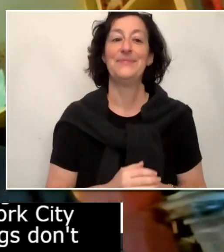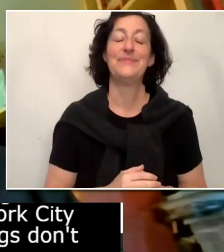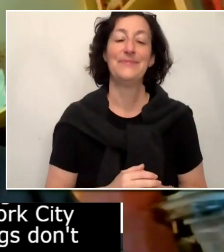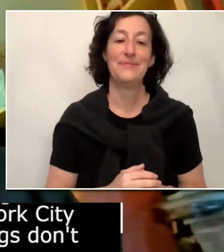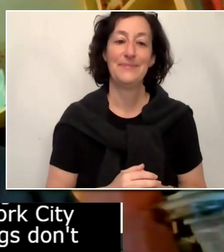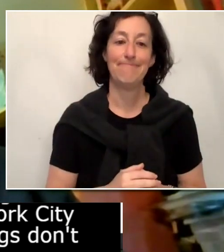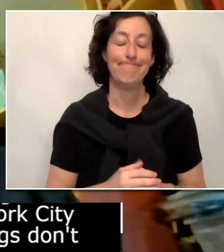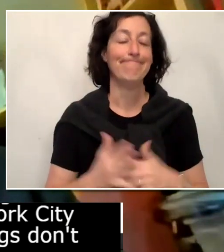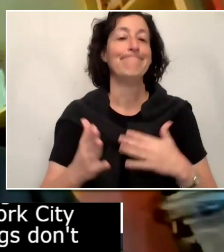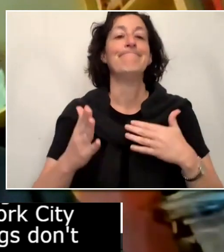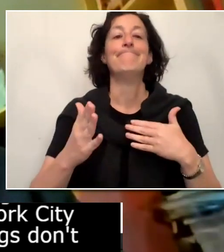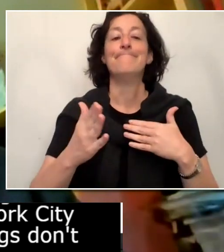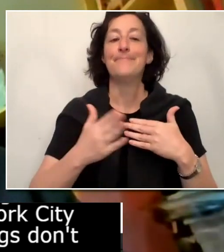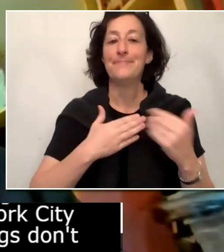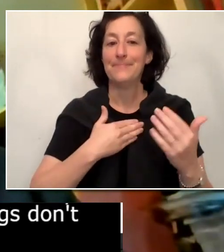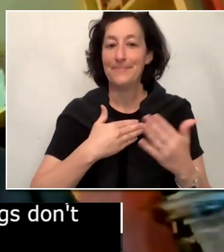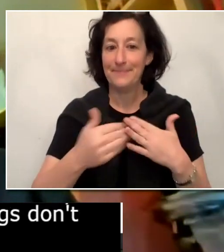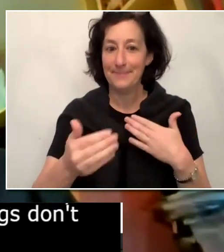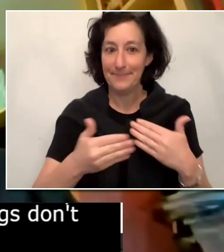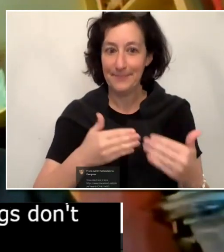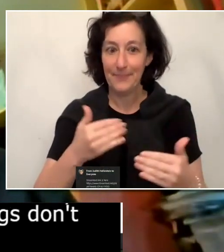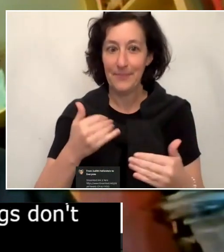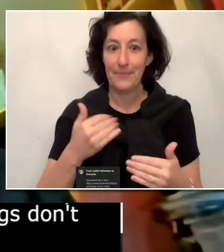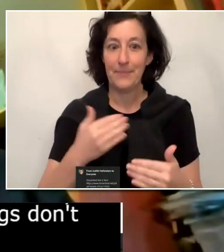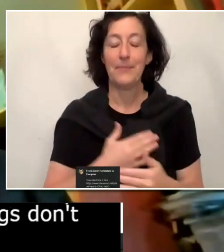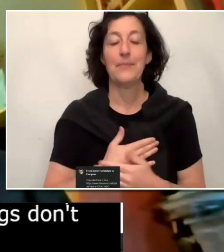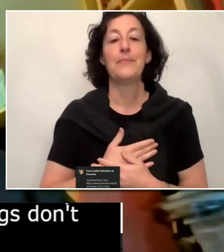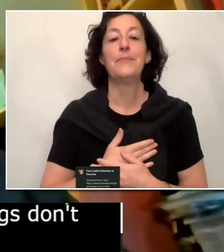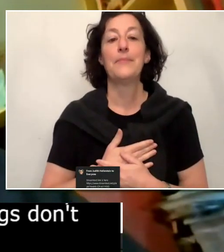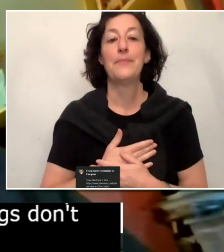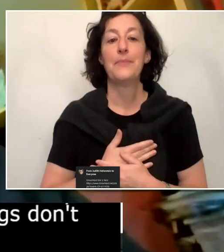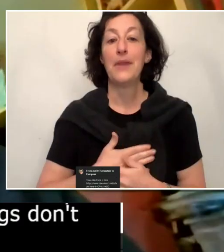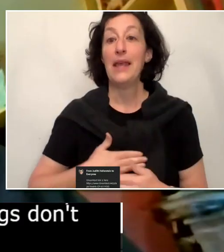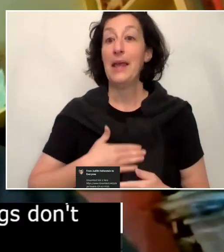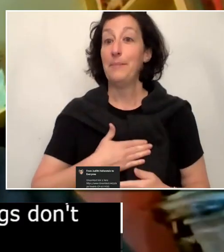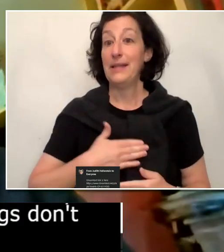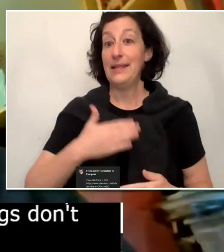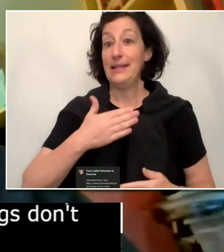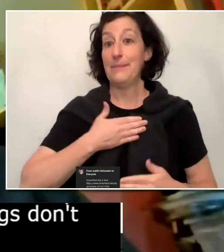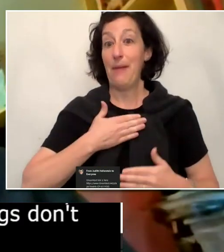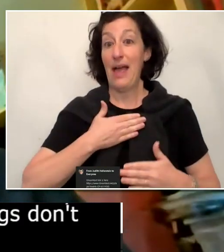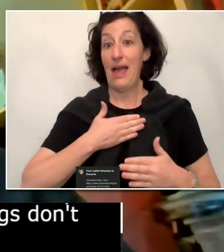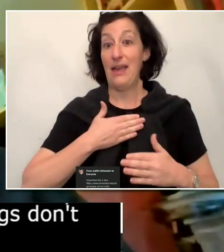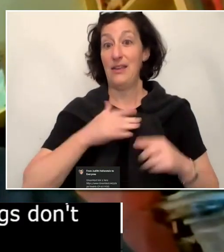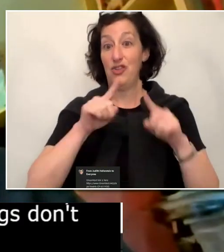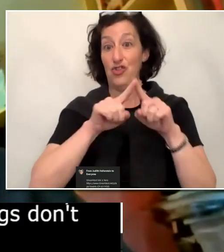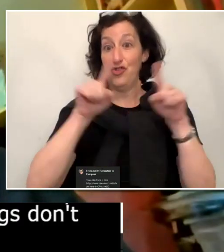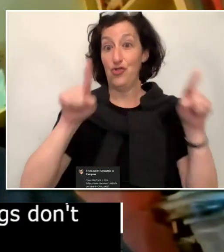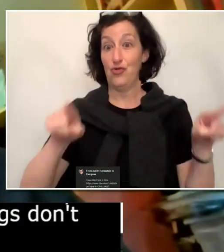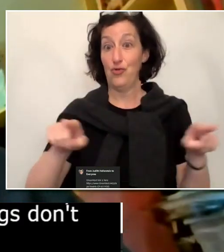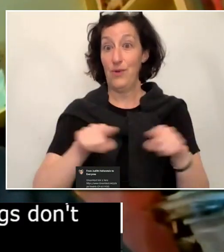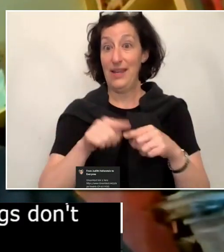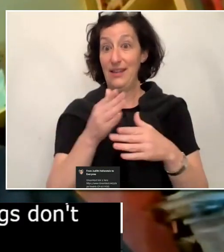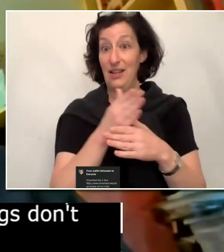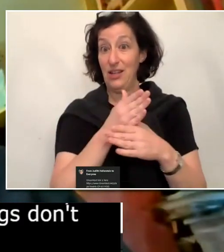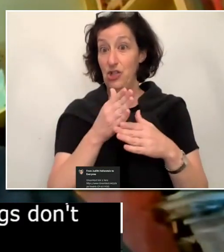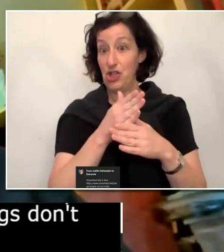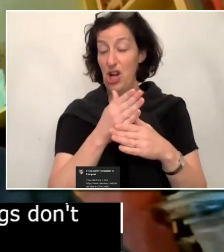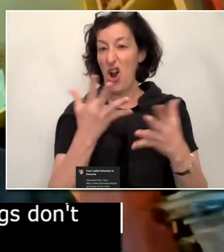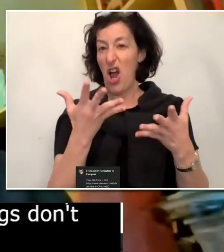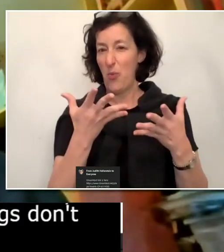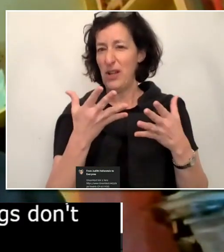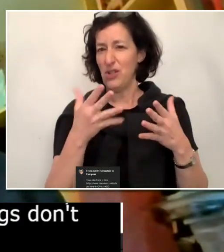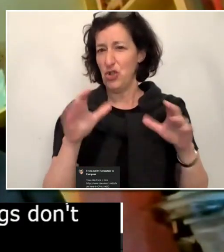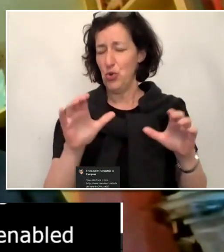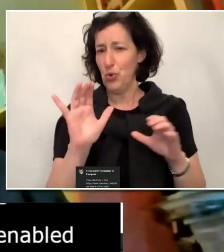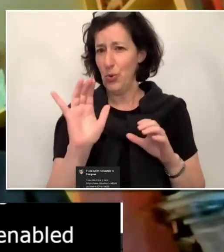in any case, if I could ask that my screen sharing be enabled by the host, that